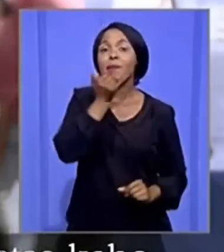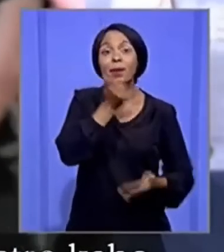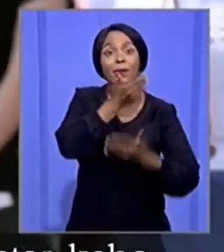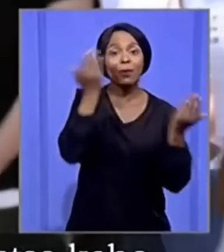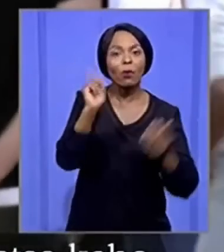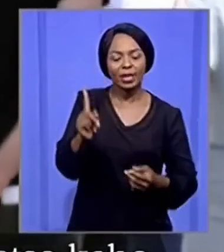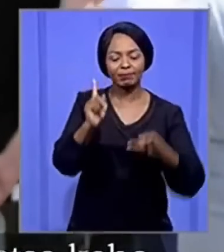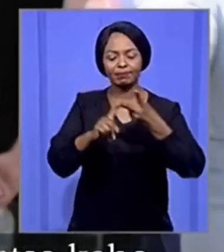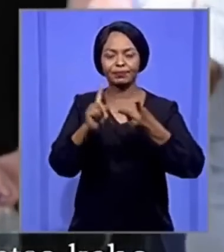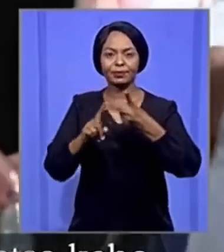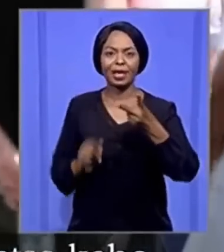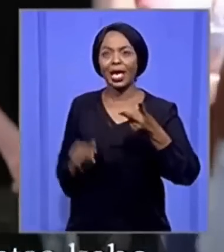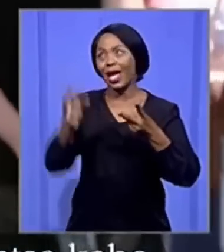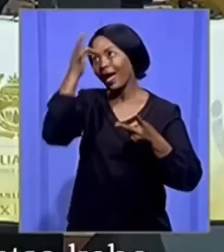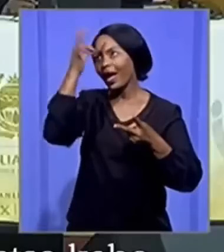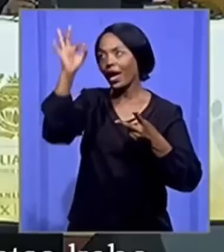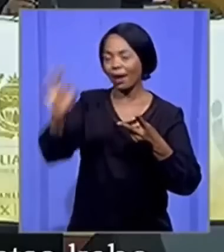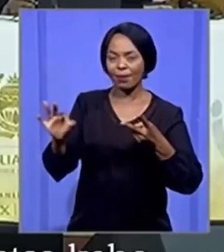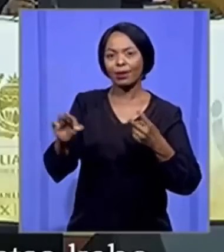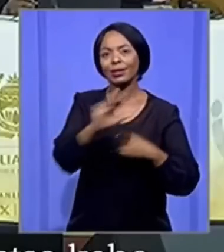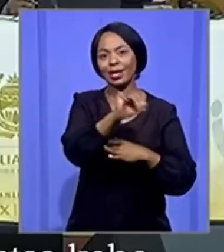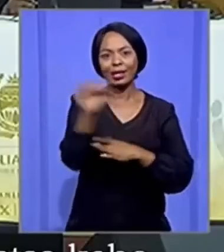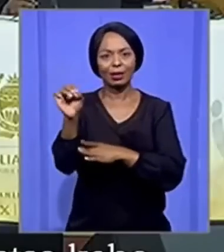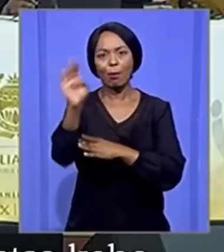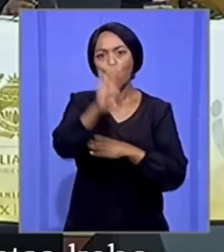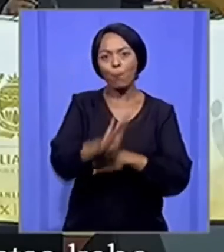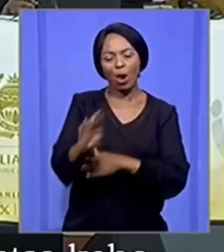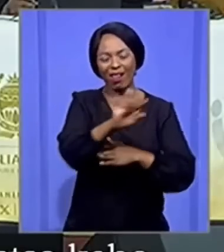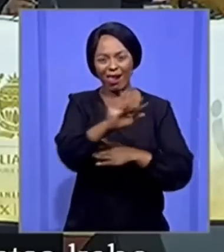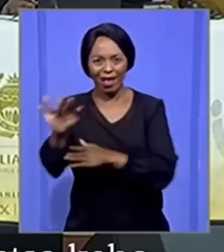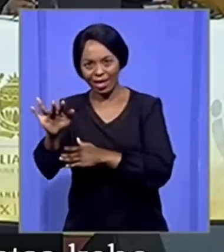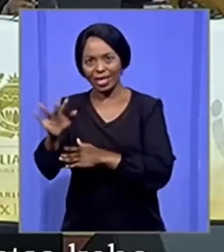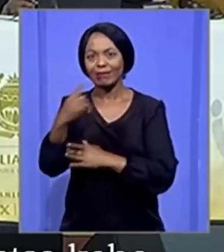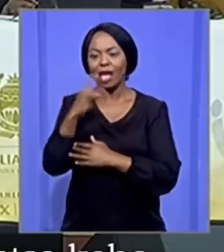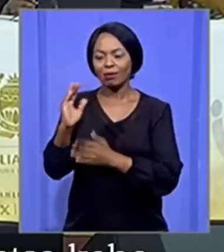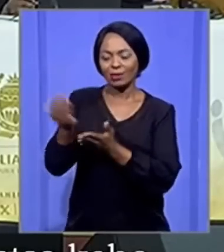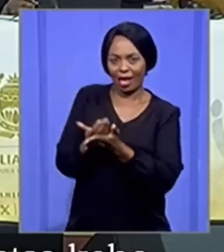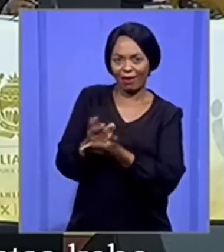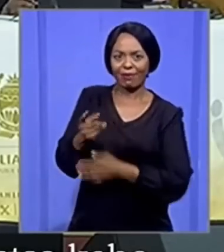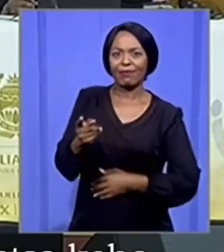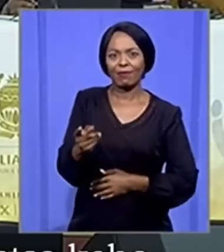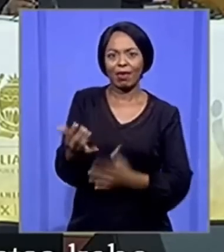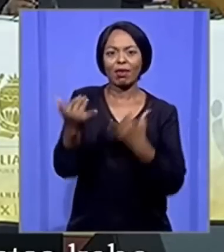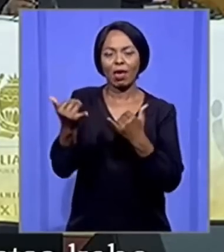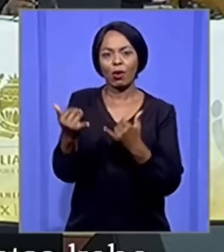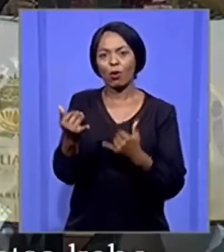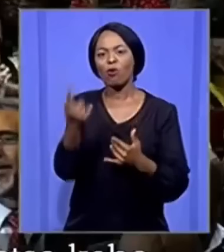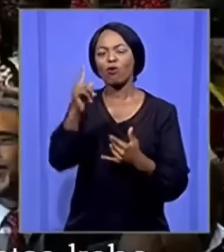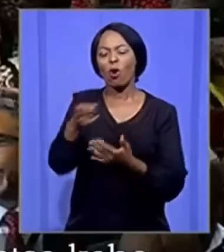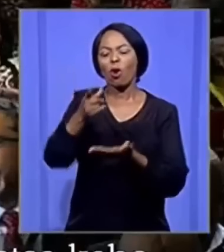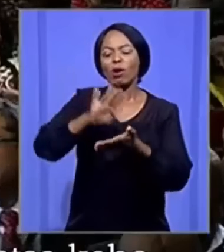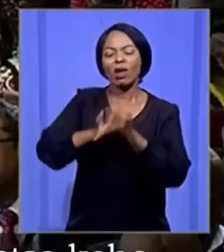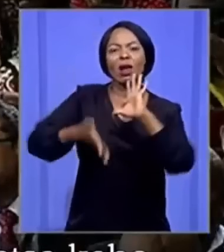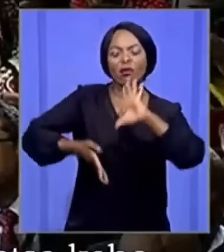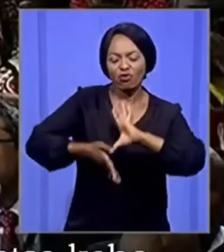government ba beile tšhelete e lekanang 900 billion gore ba dire ntho e ba e bitsang infrastructure